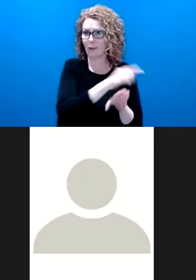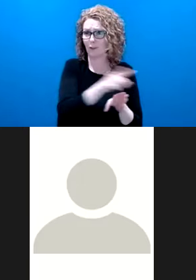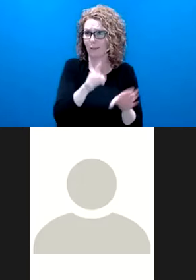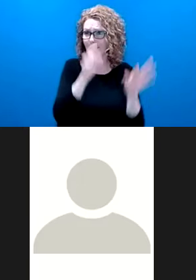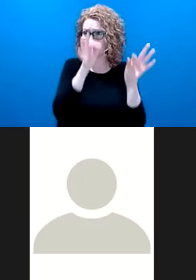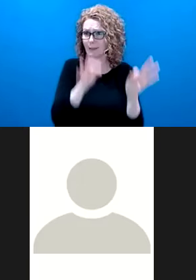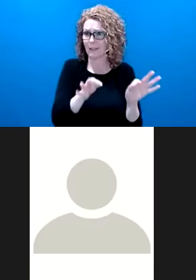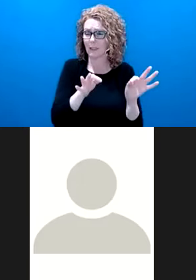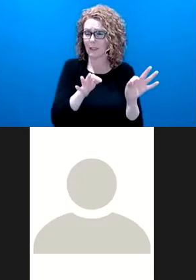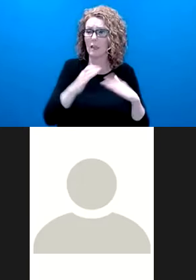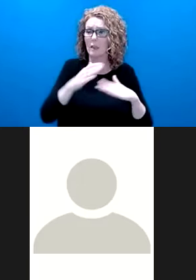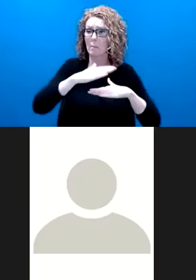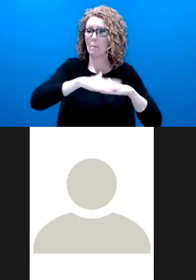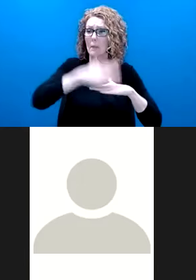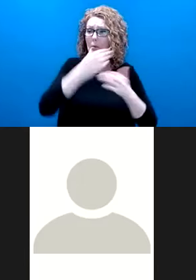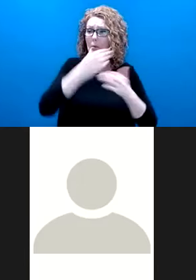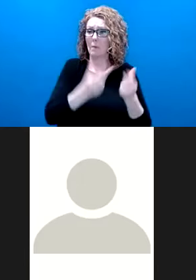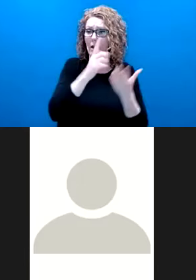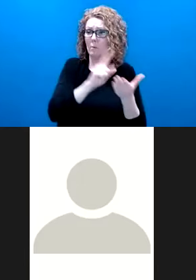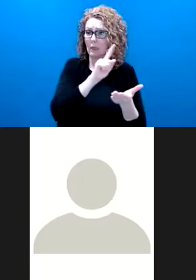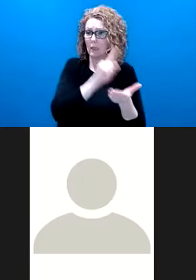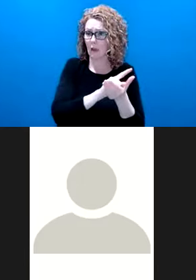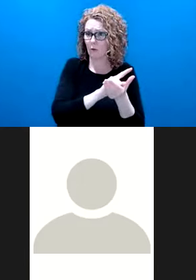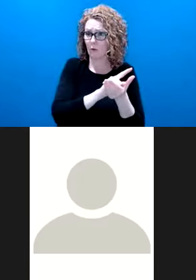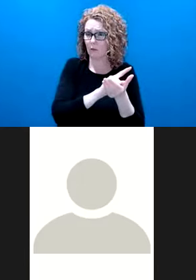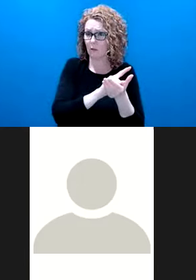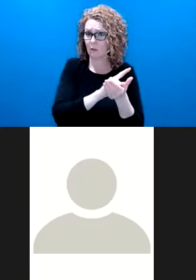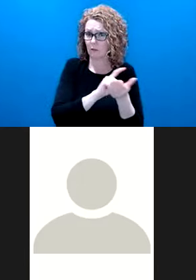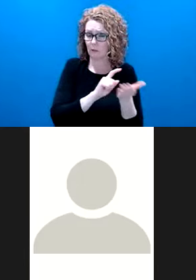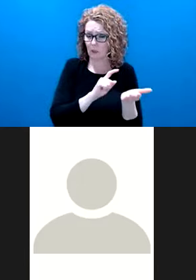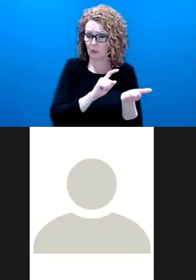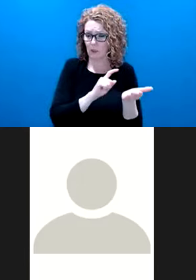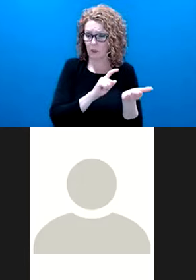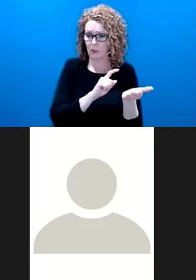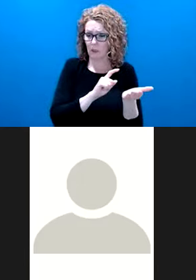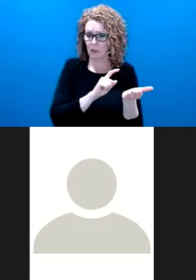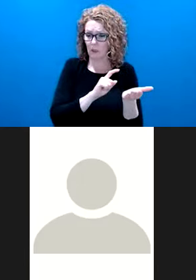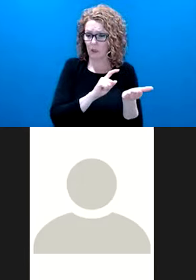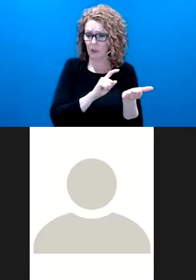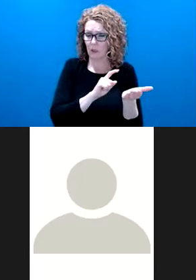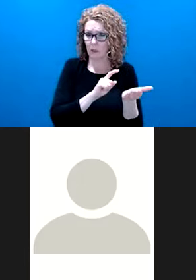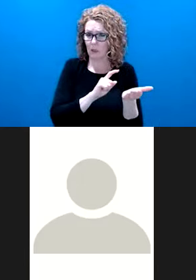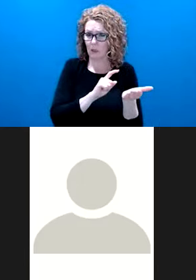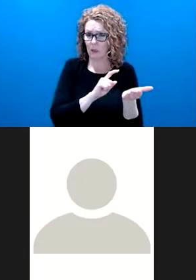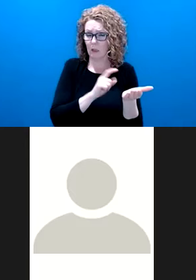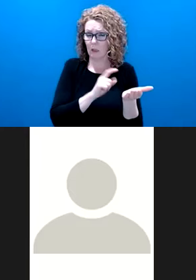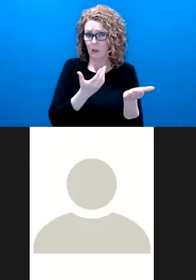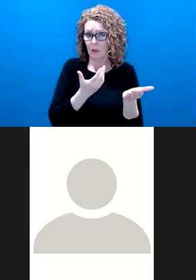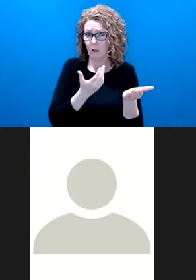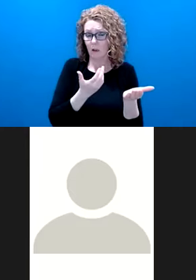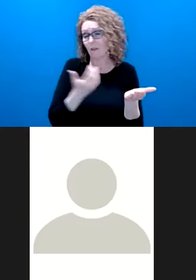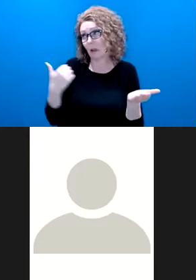what minimum standards they're adopting, and what, more than likely, what the hours would be, but I guess that could be a topic